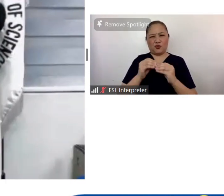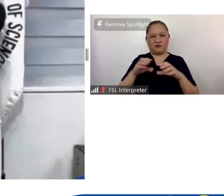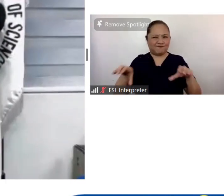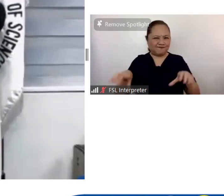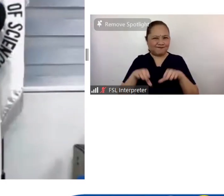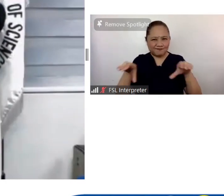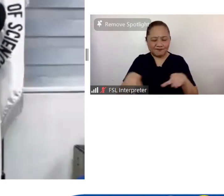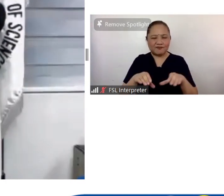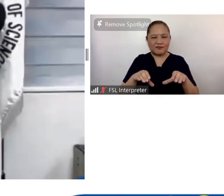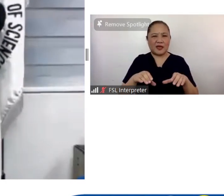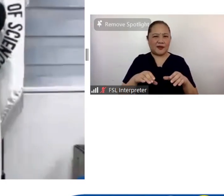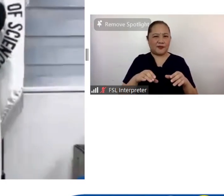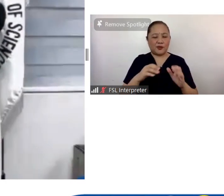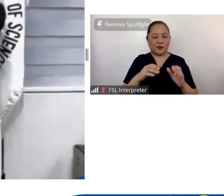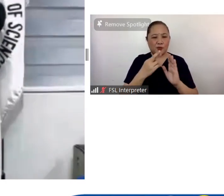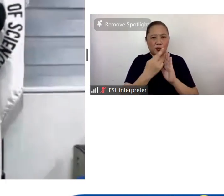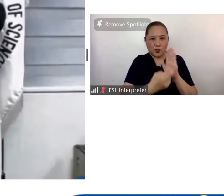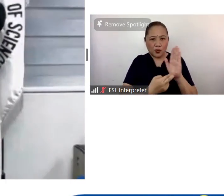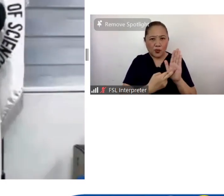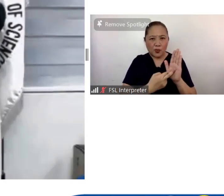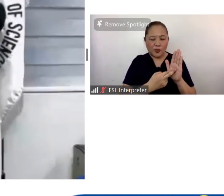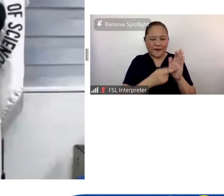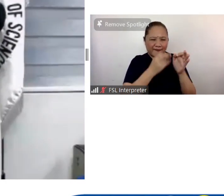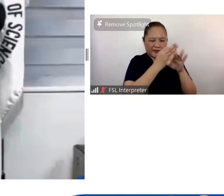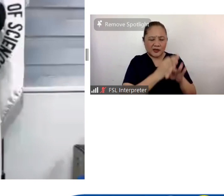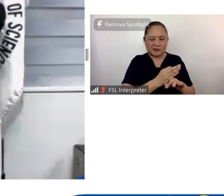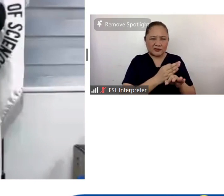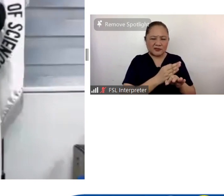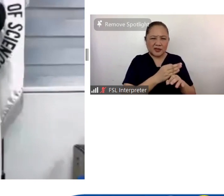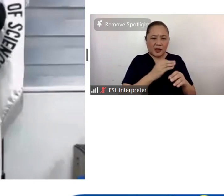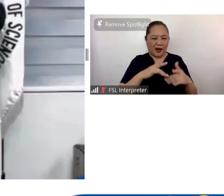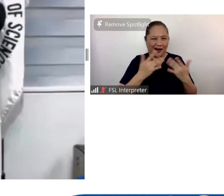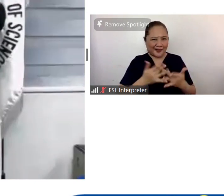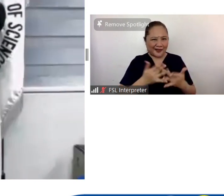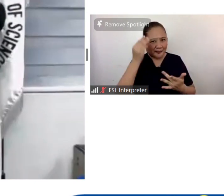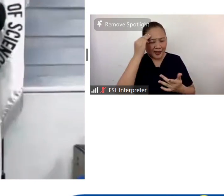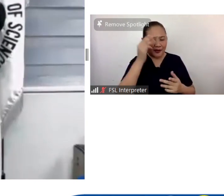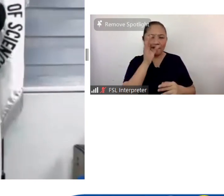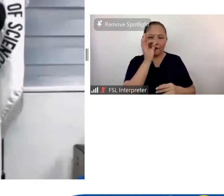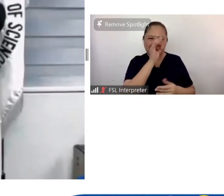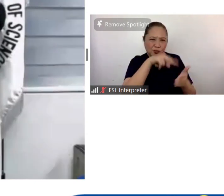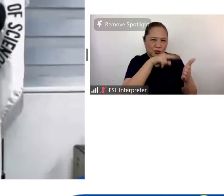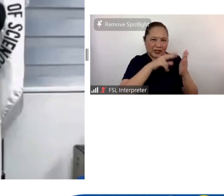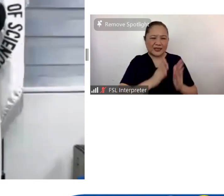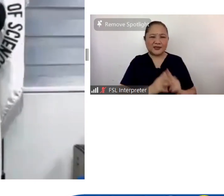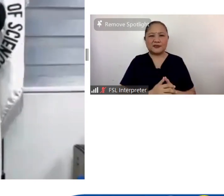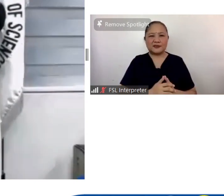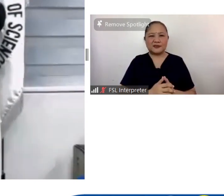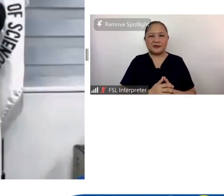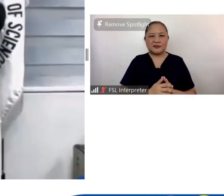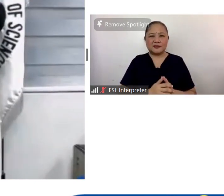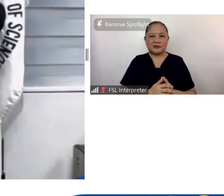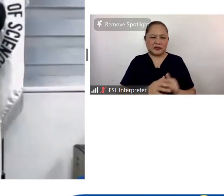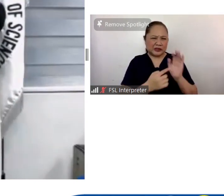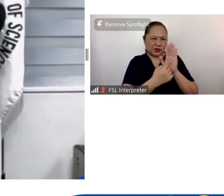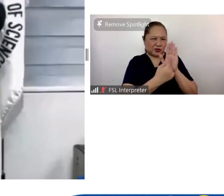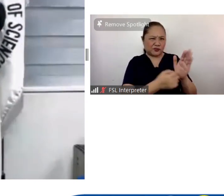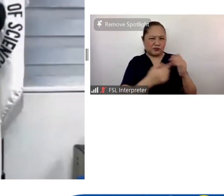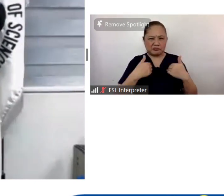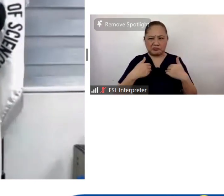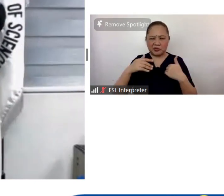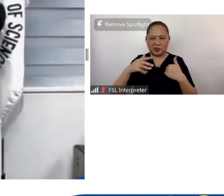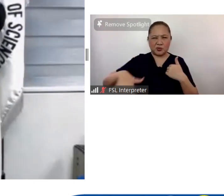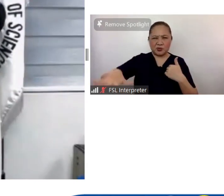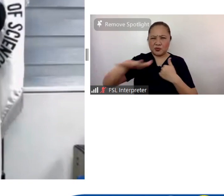role in shaping the minds and hearts of Filipino readers, to show them there exists a world of knowledge that can